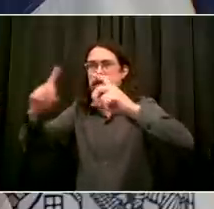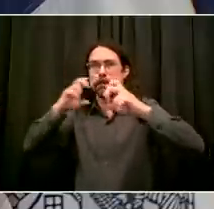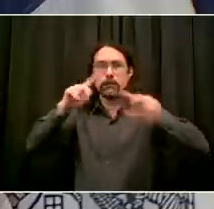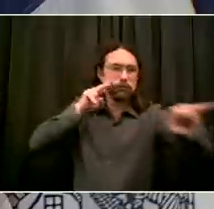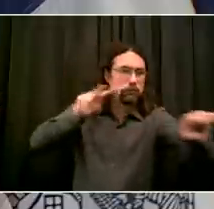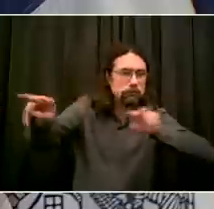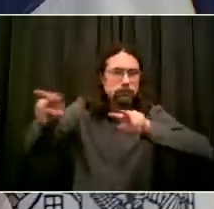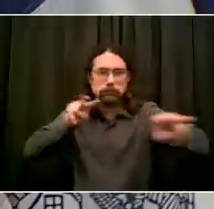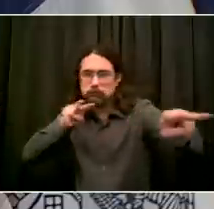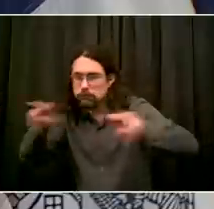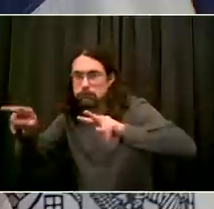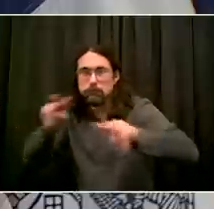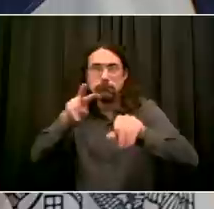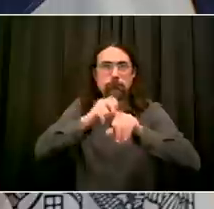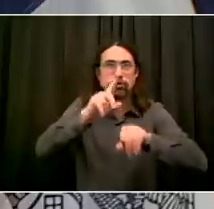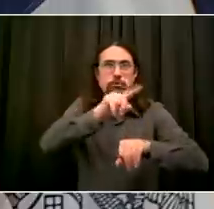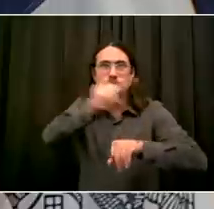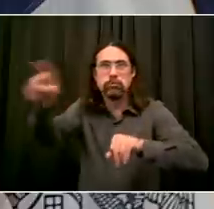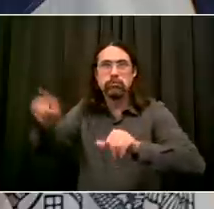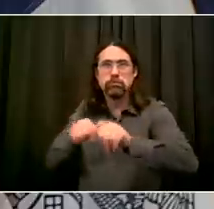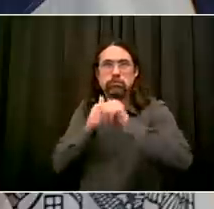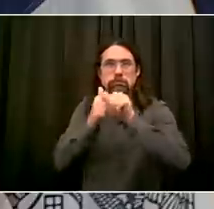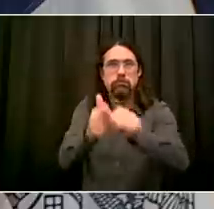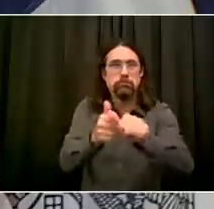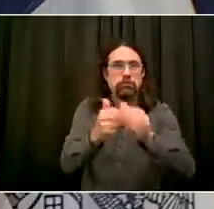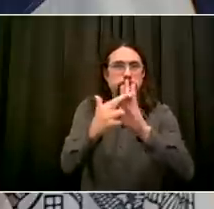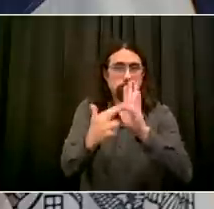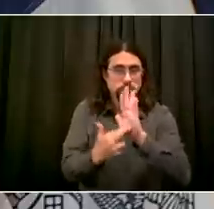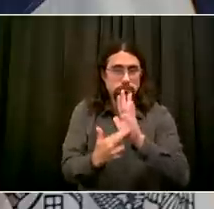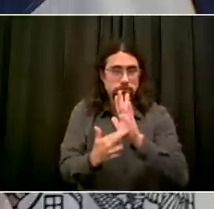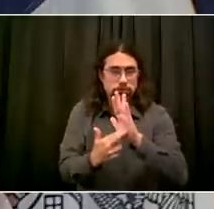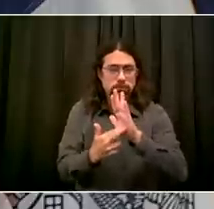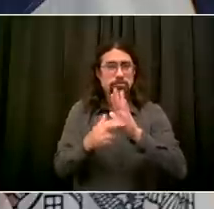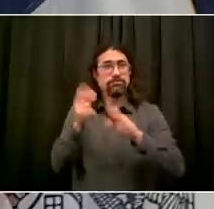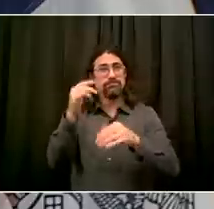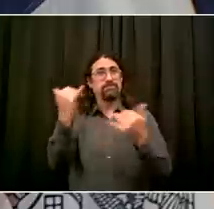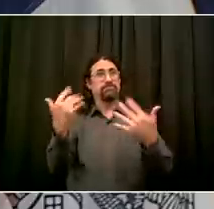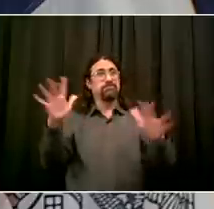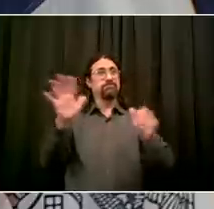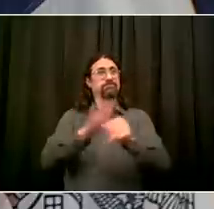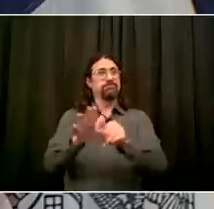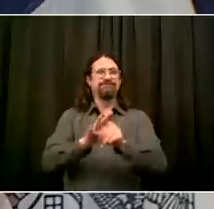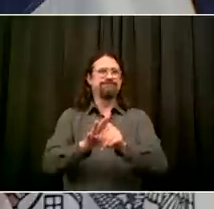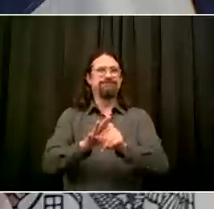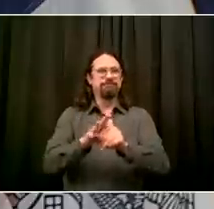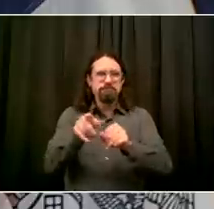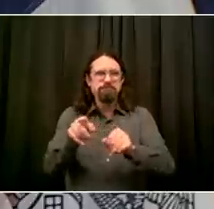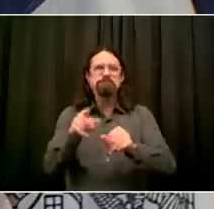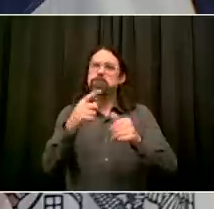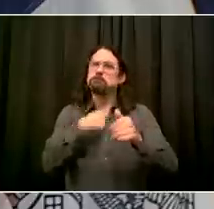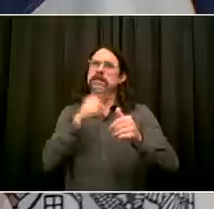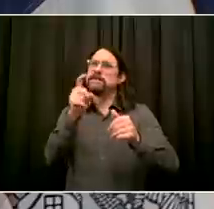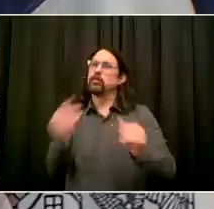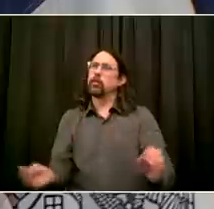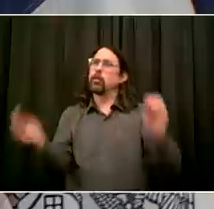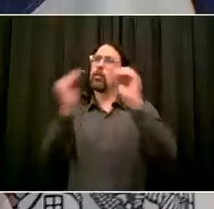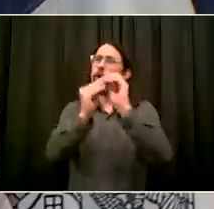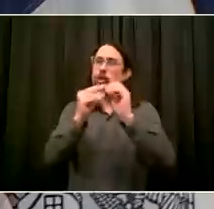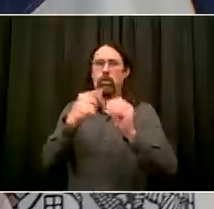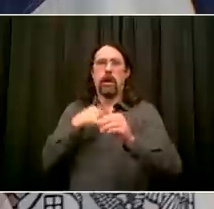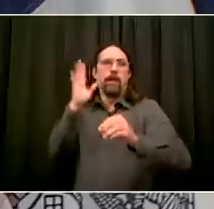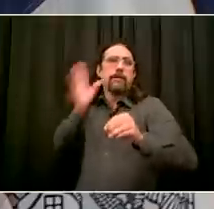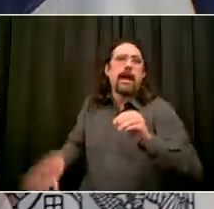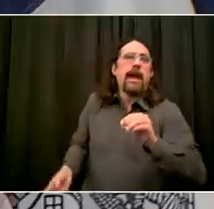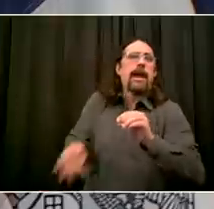to. Absolutely, we've been doing enforcement for weeks and weeks. In fact, we've closed down